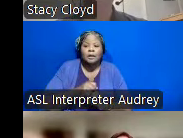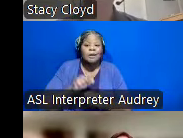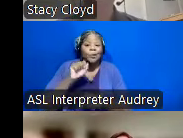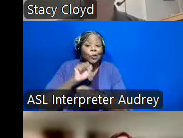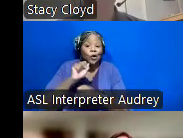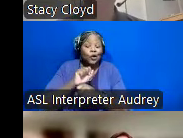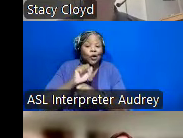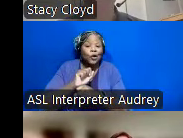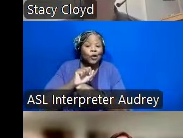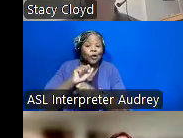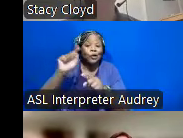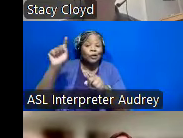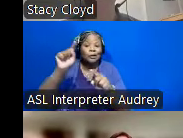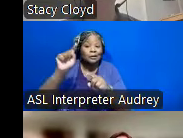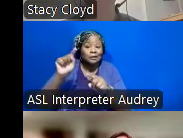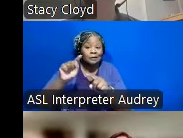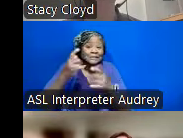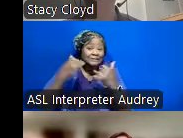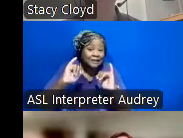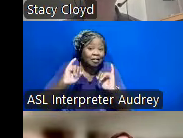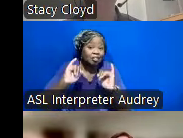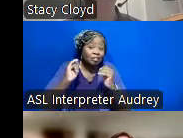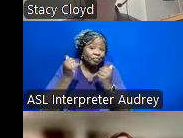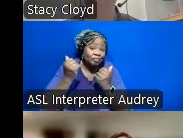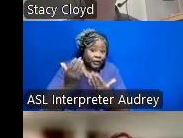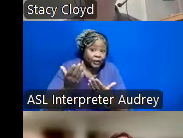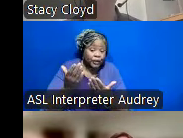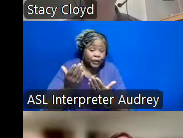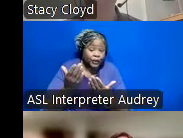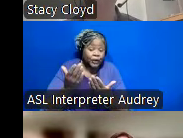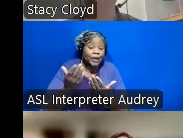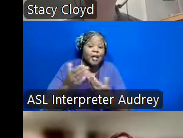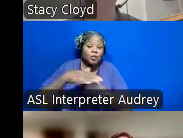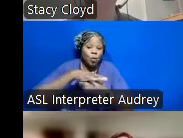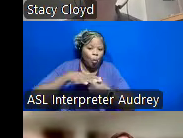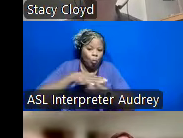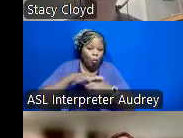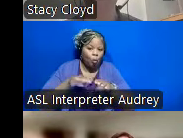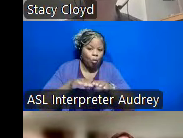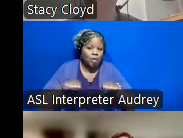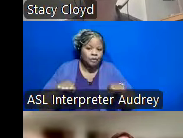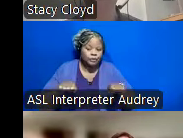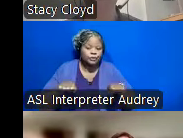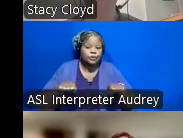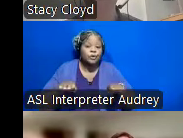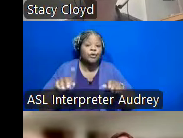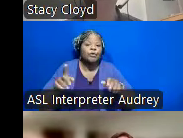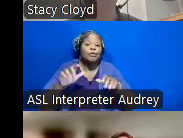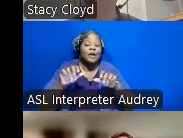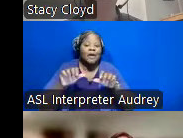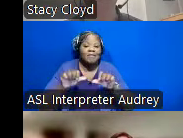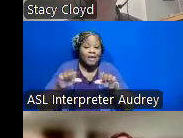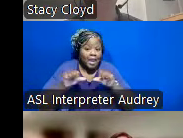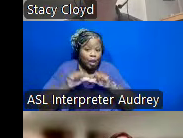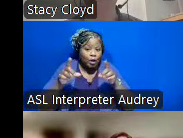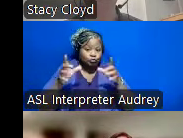workflows still exist at the more local levels. So first, there's the area director. It